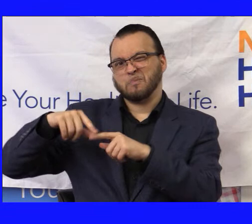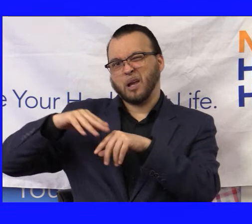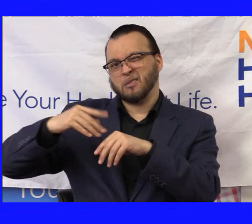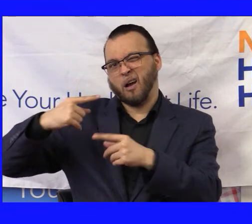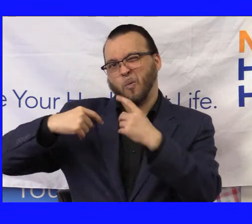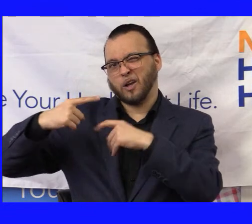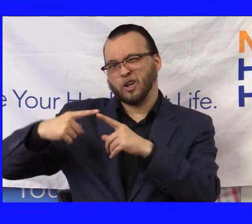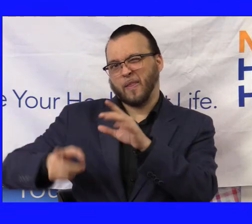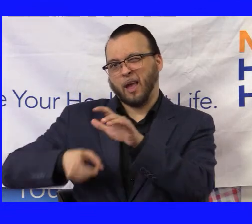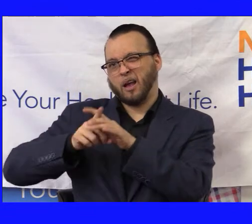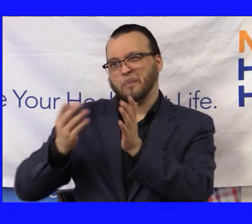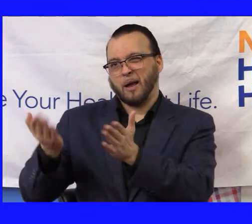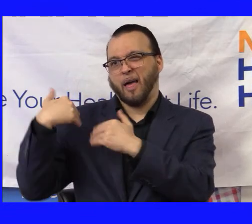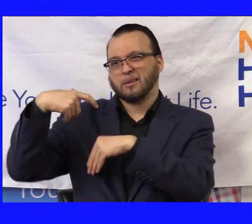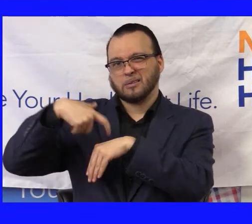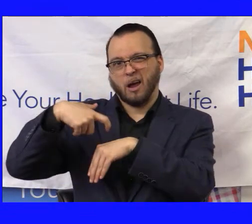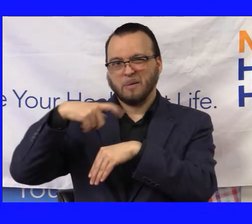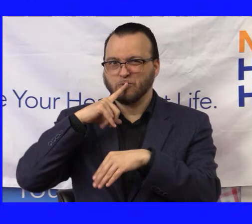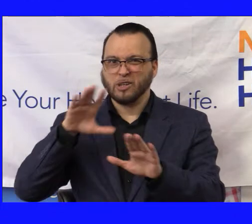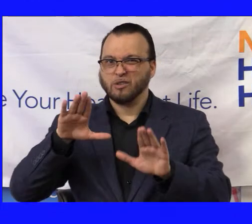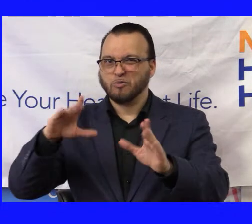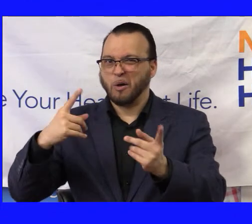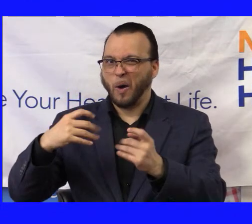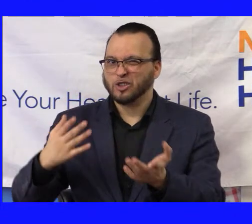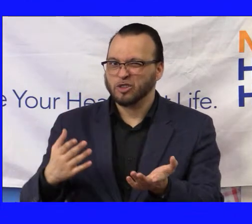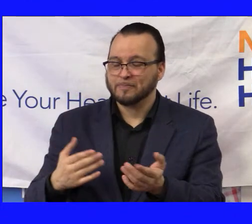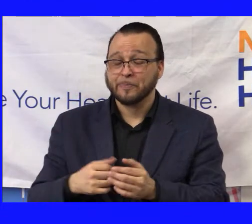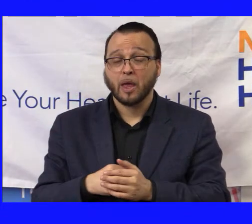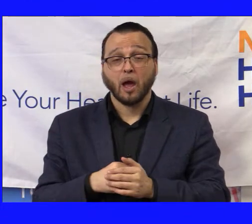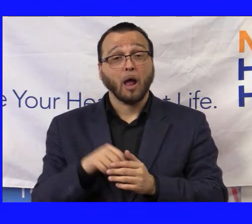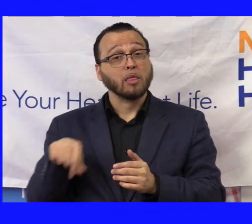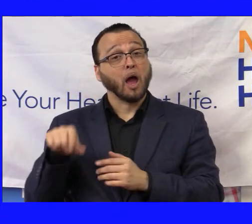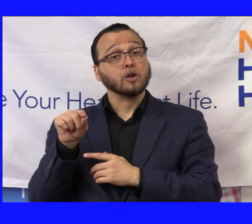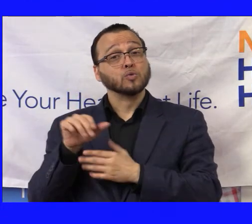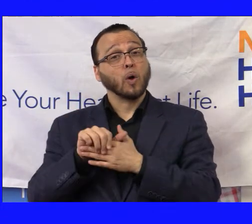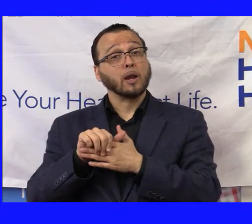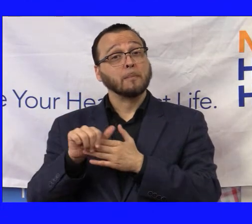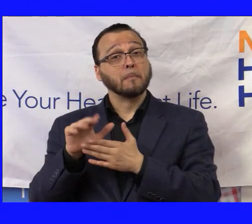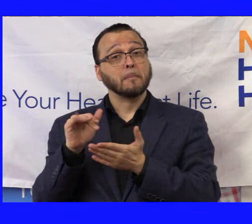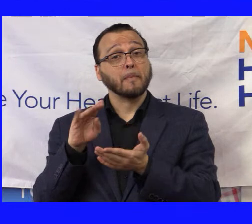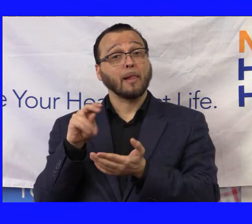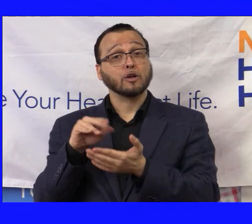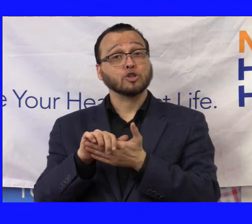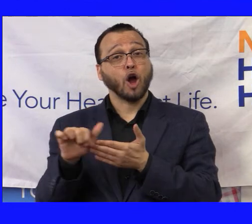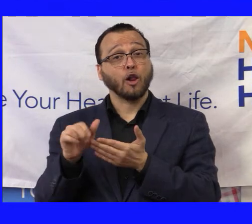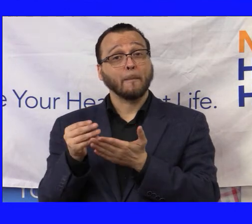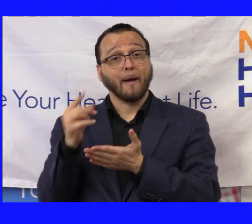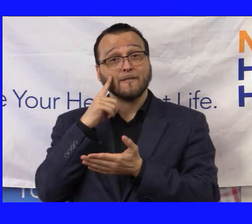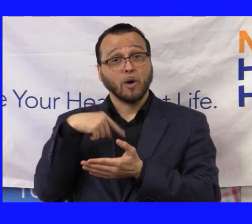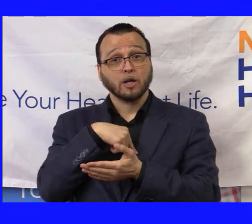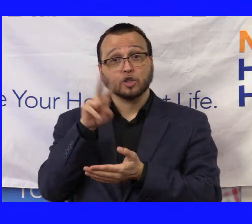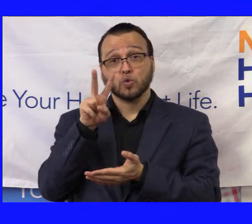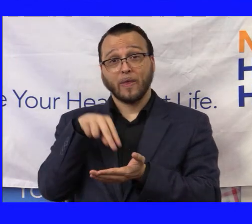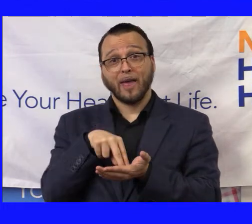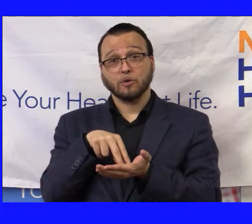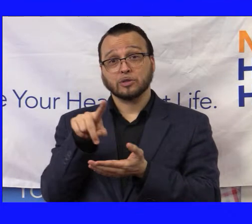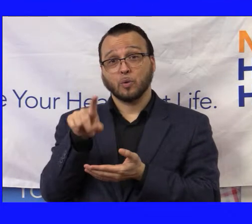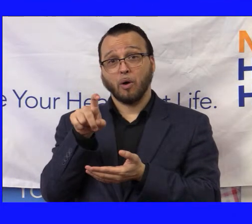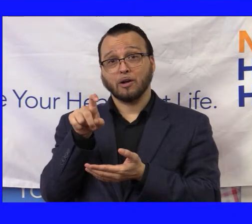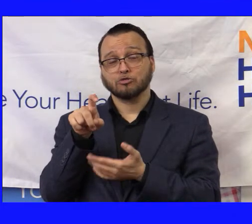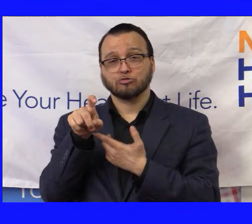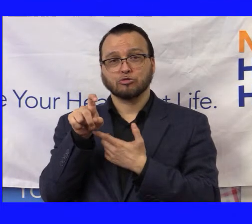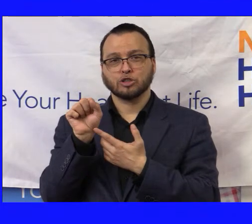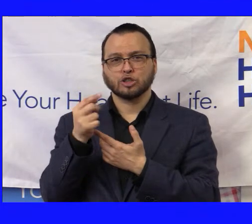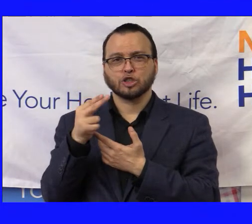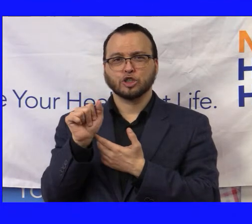came up last time, which are great questions. That $20 million buys us 2,100 shifts. For testing